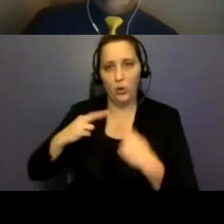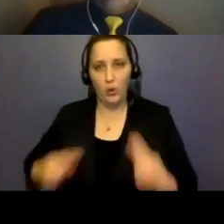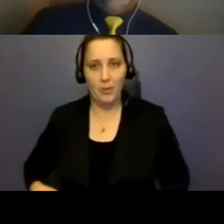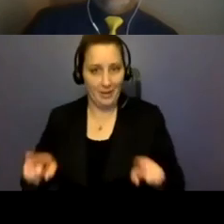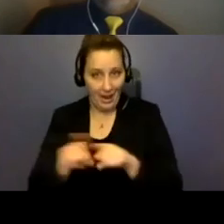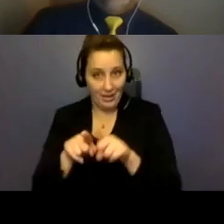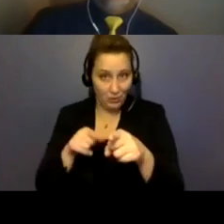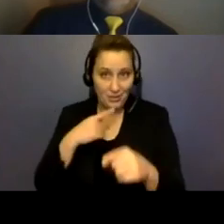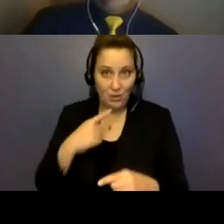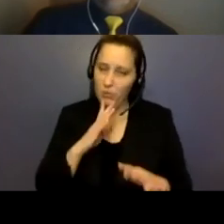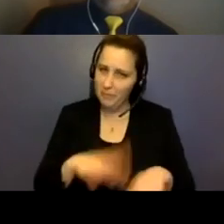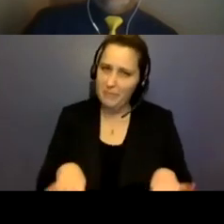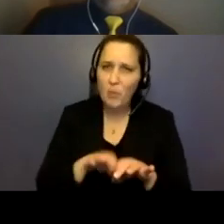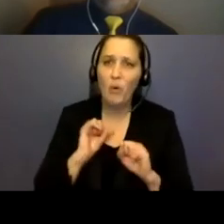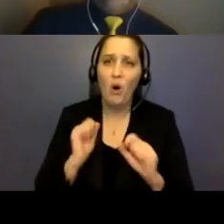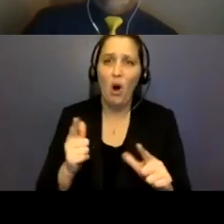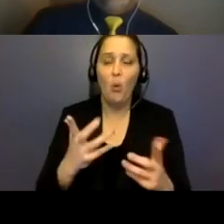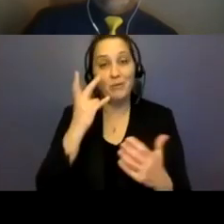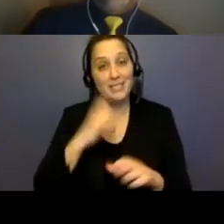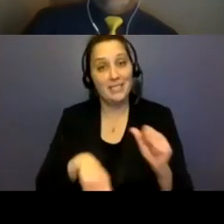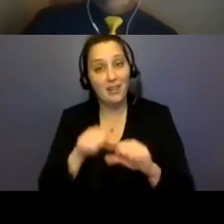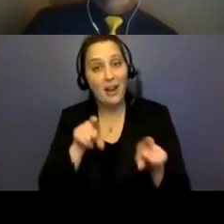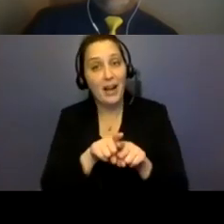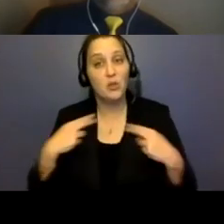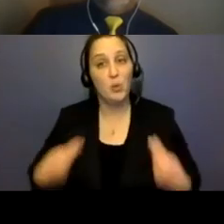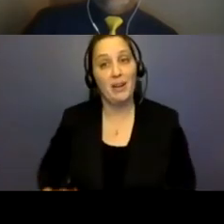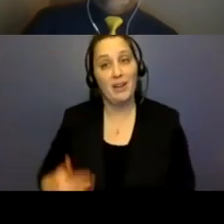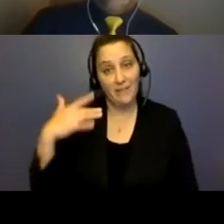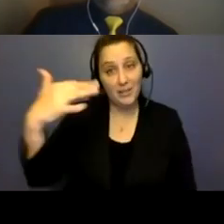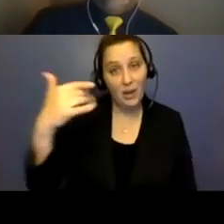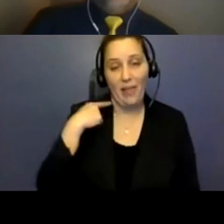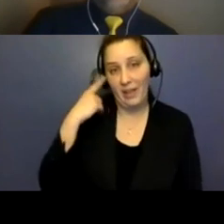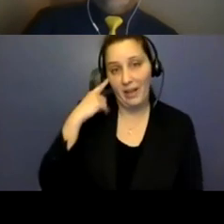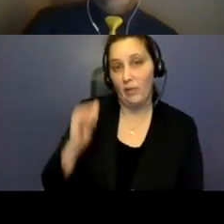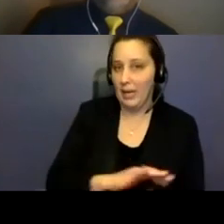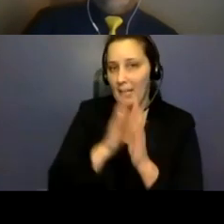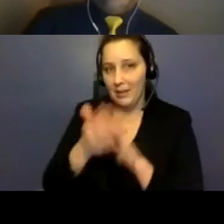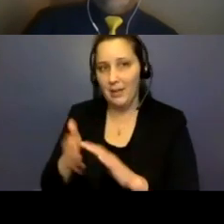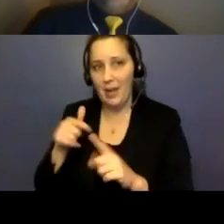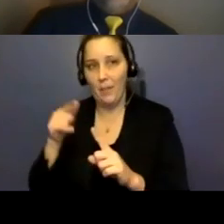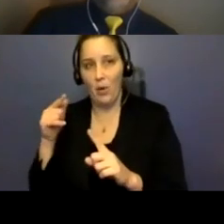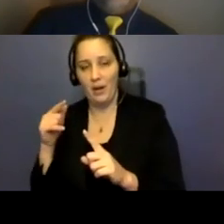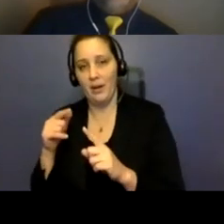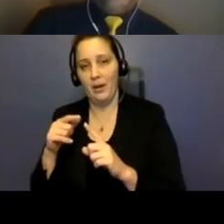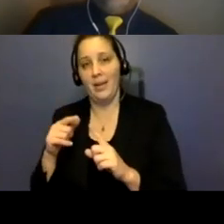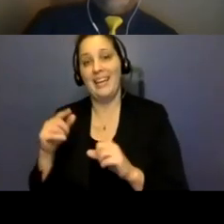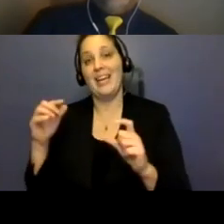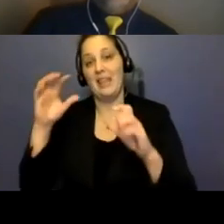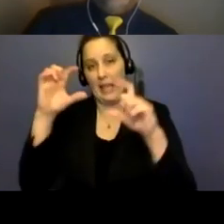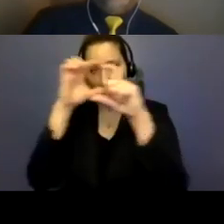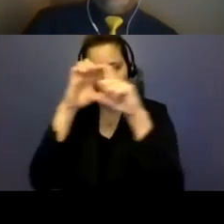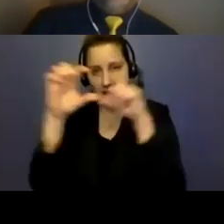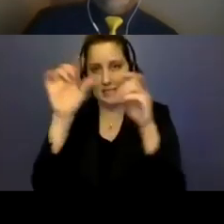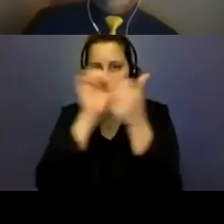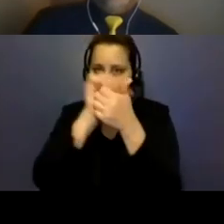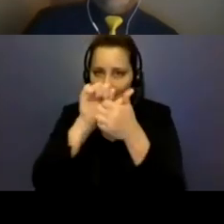so well said. We all want to see each other as human eventually, I think. And if we can get to that point and take the smoke, get the lenses cleaned off, wipe them